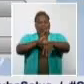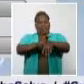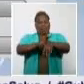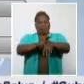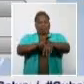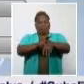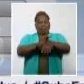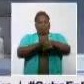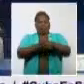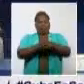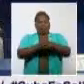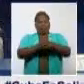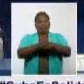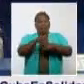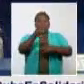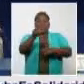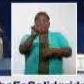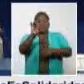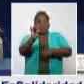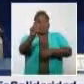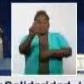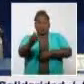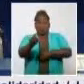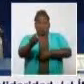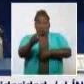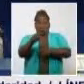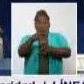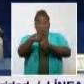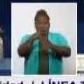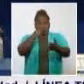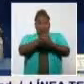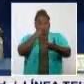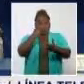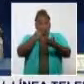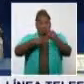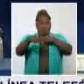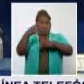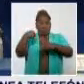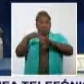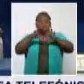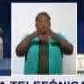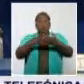1,783 or 2.6% have tested positive.